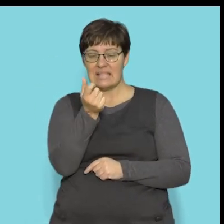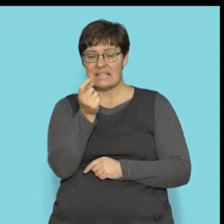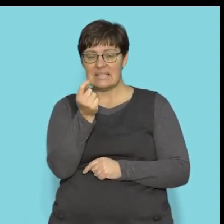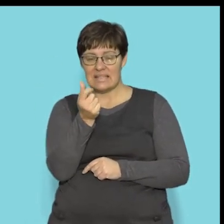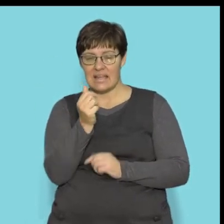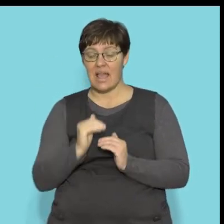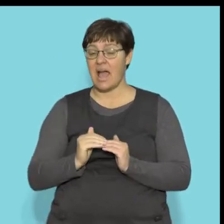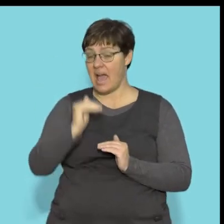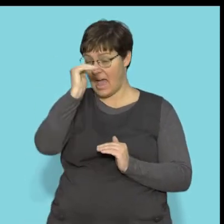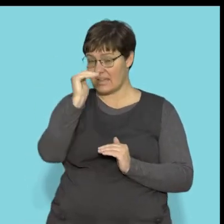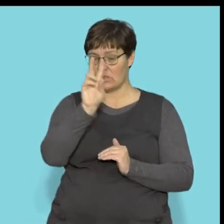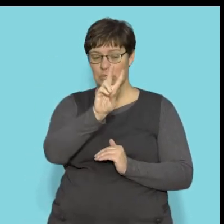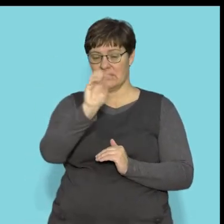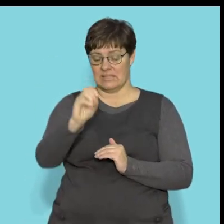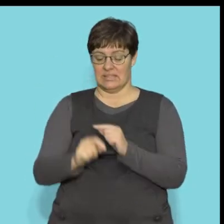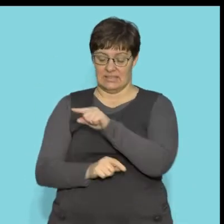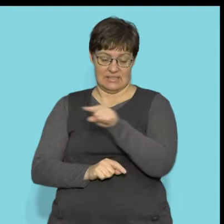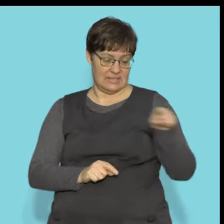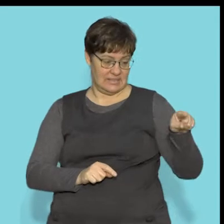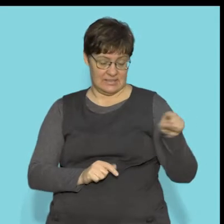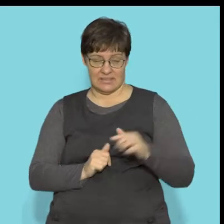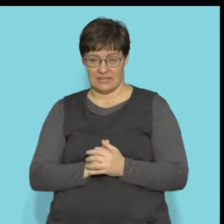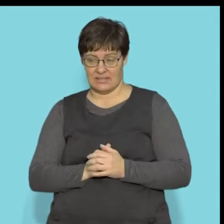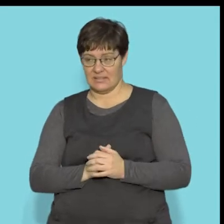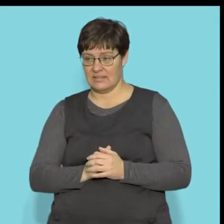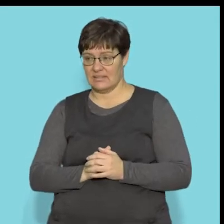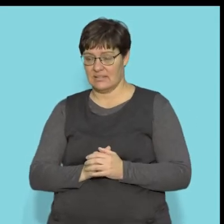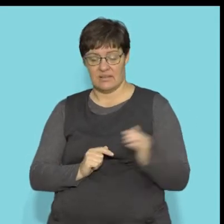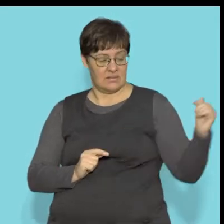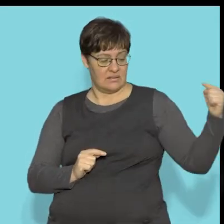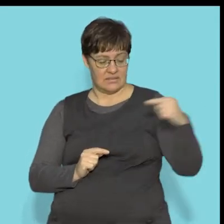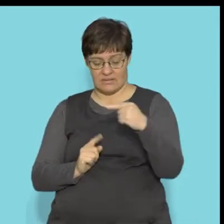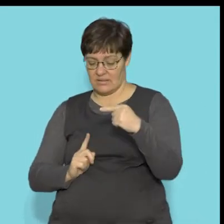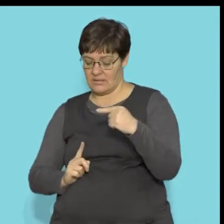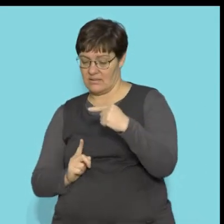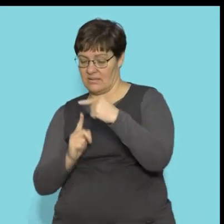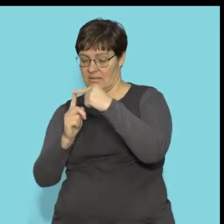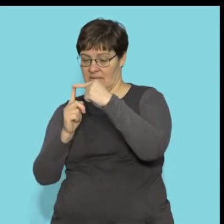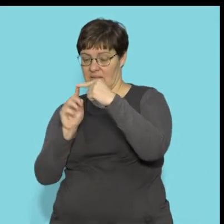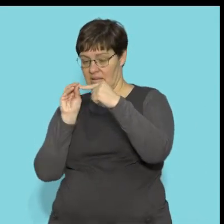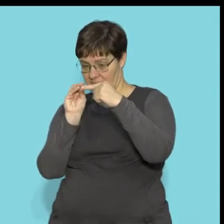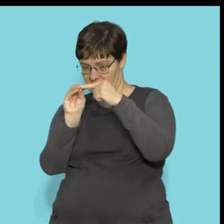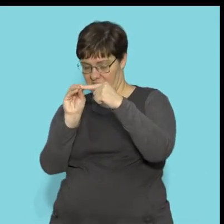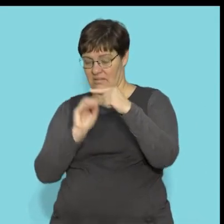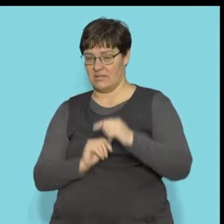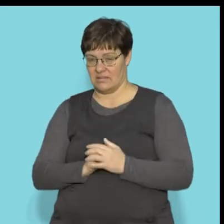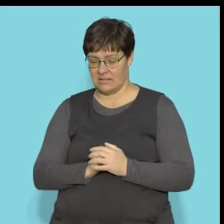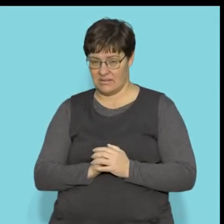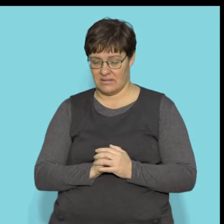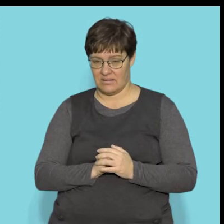seedling height is 20. I would measure along and I would plot my